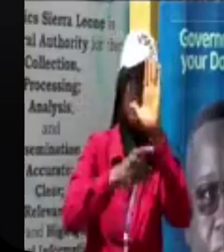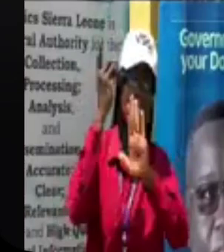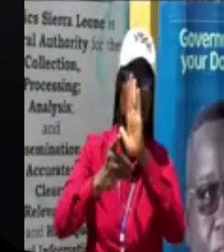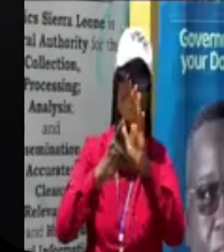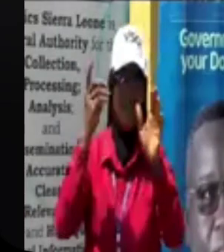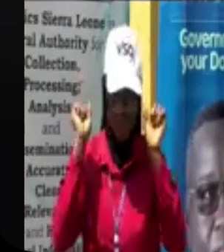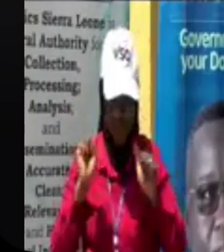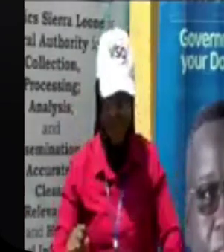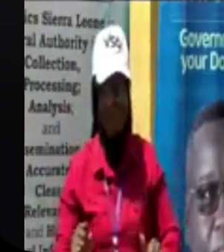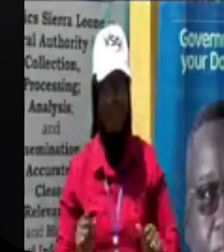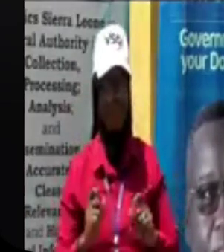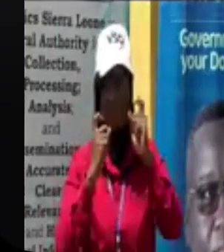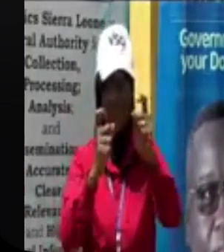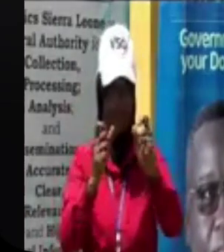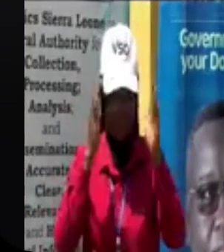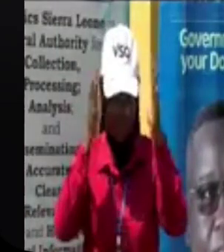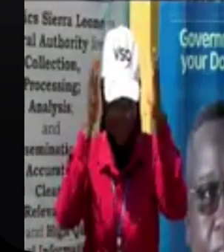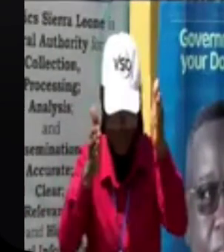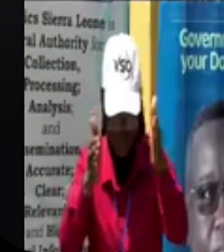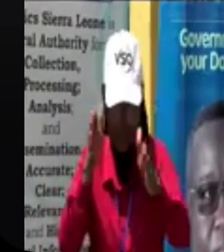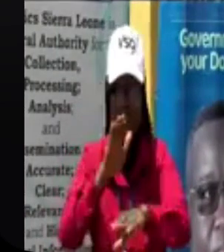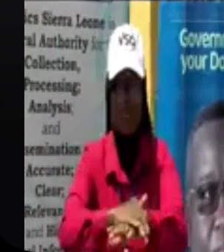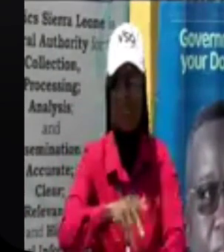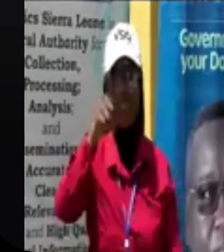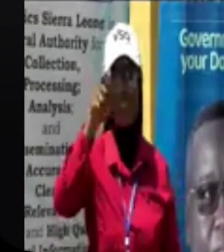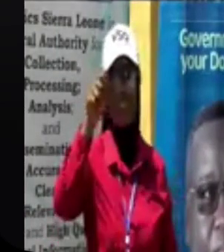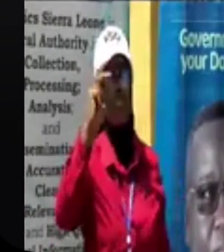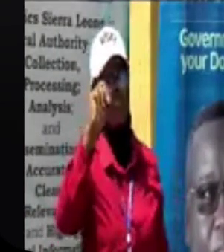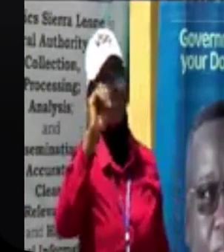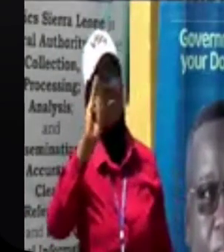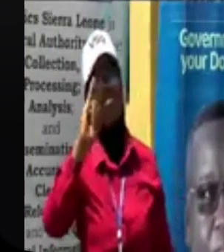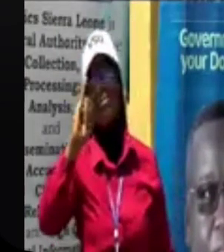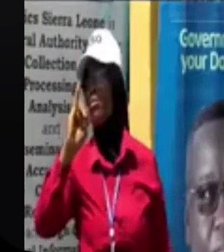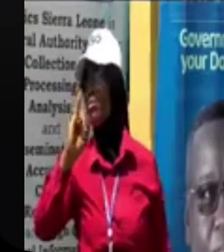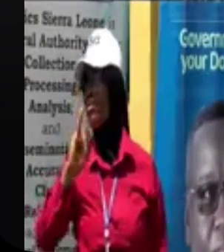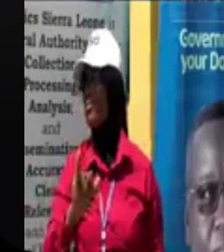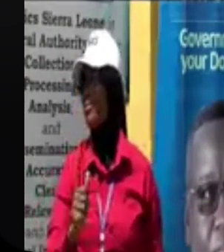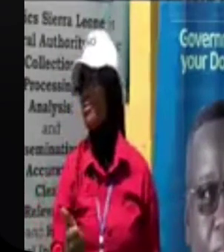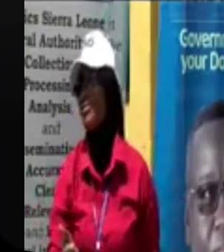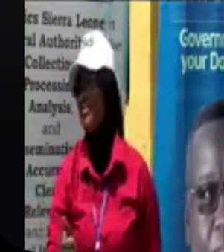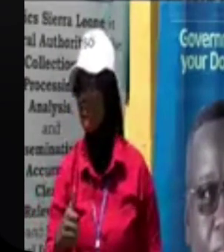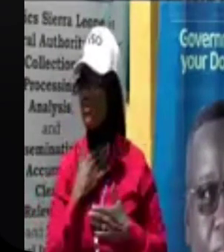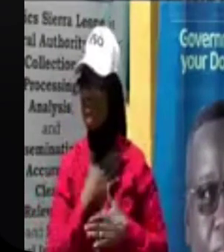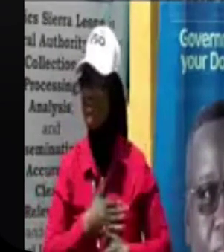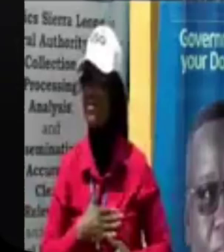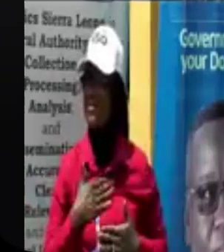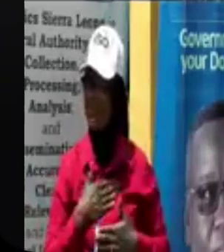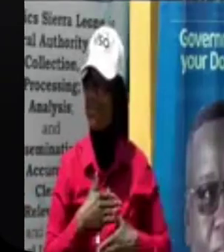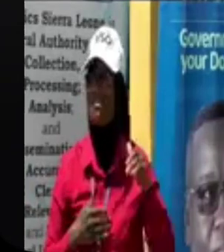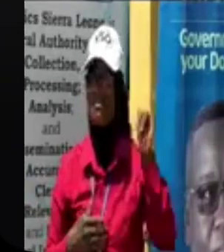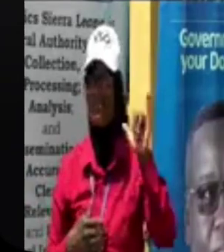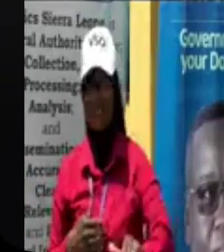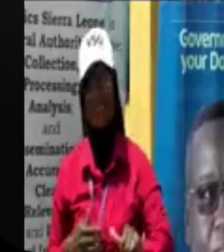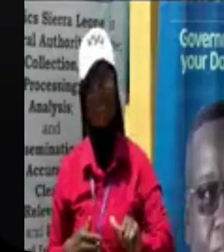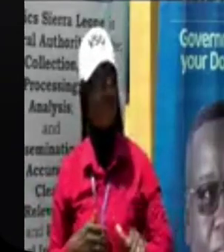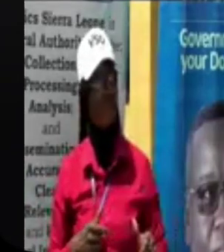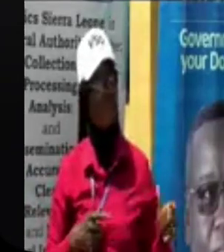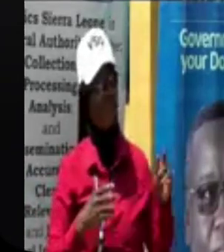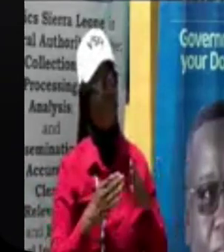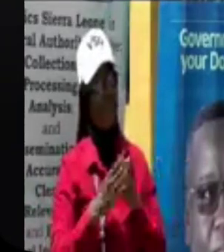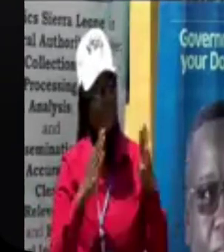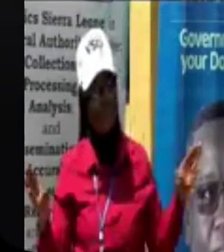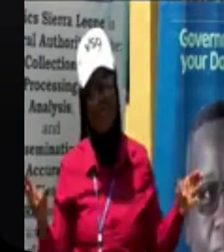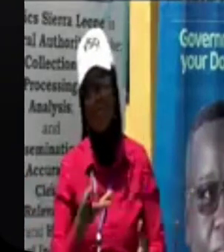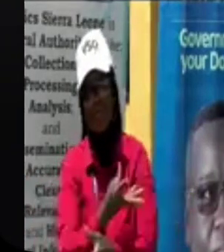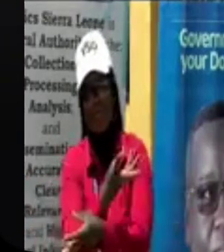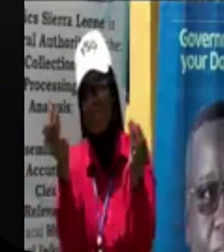you will give me focus on Kambia, we will appreciate that. After that, the last one this session, we will open up for a